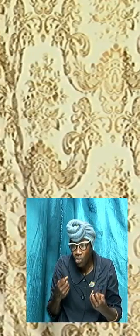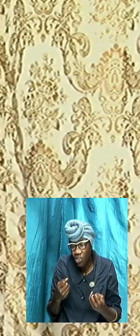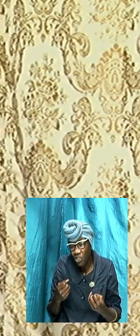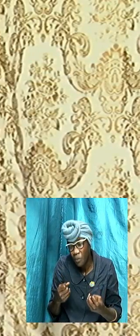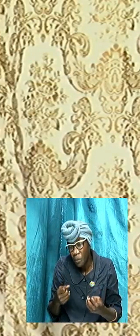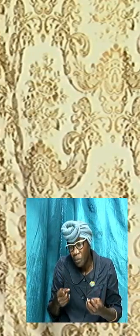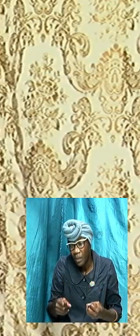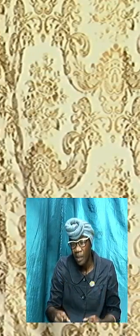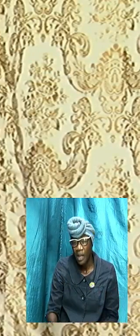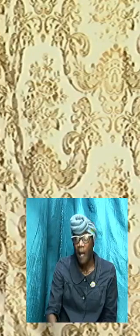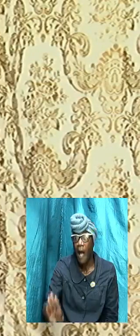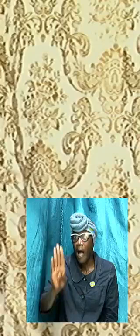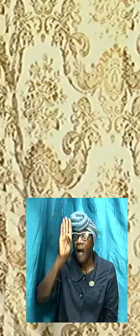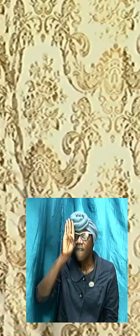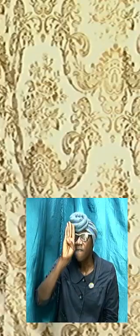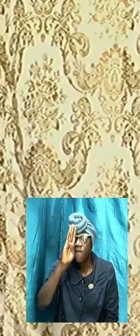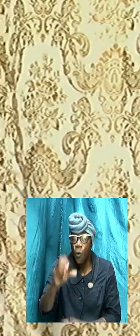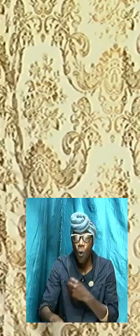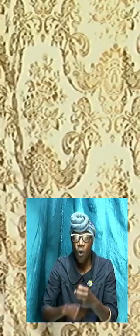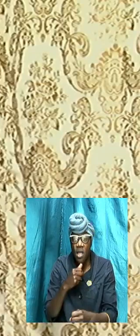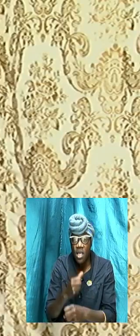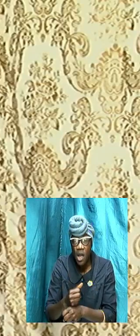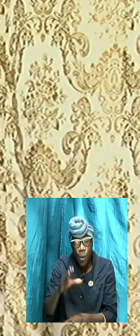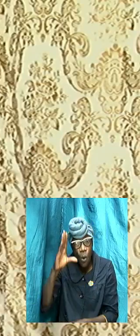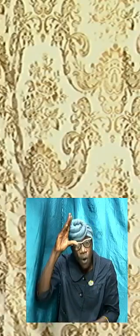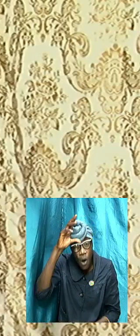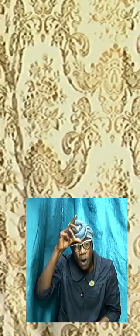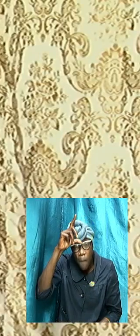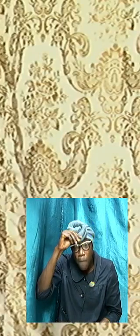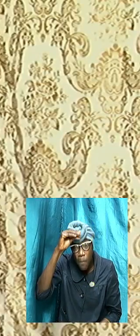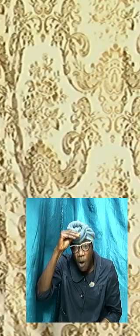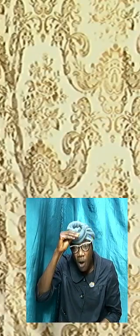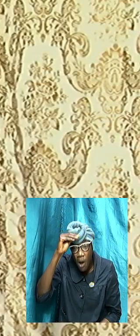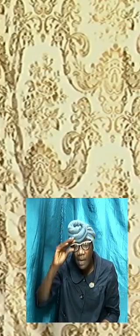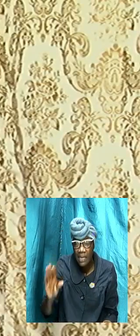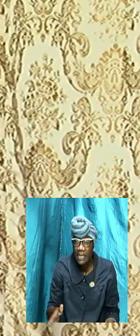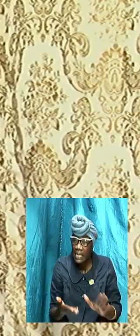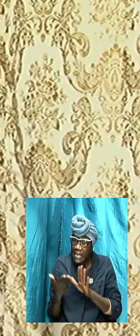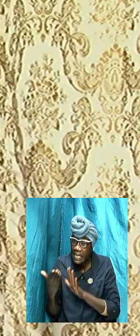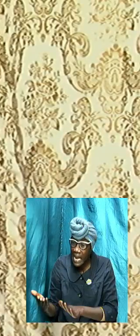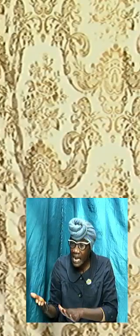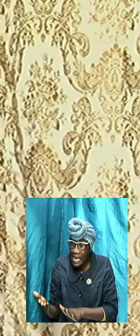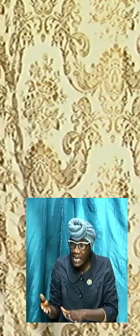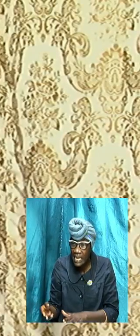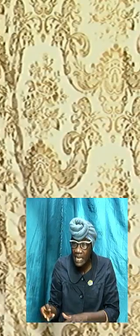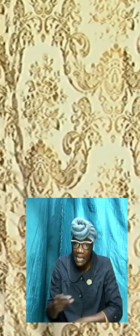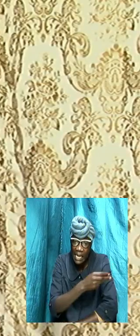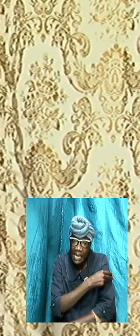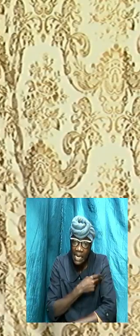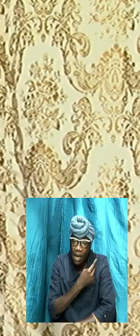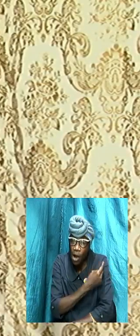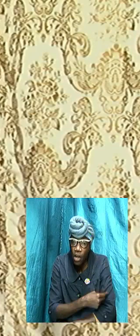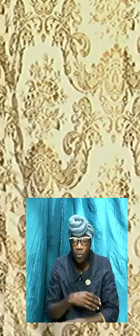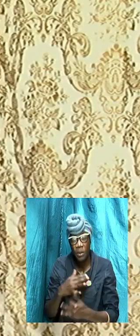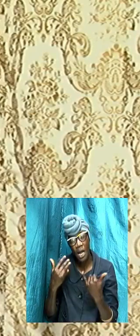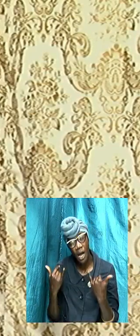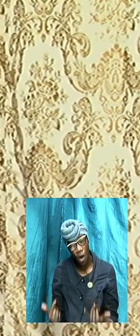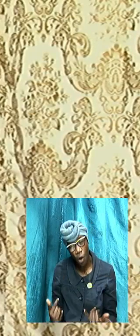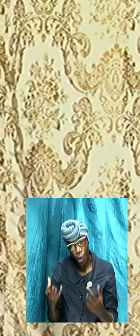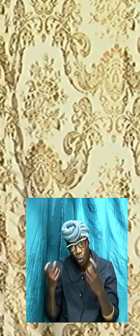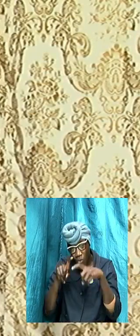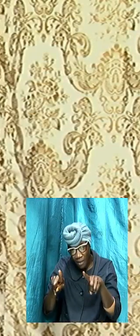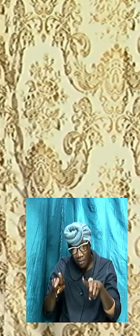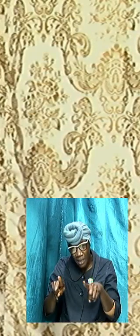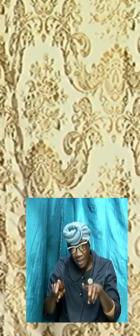a 4-year-old boy, amen, died at the hospital. And how did he die? Because his